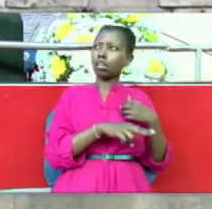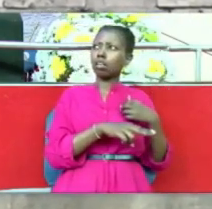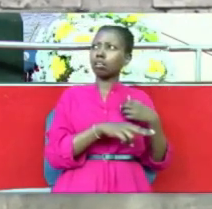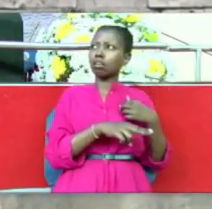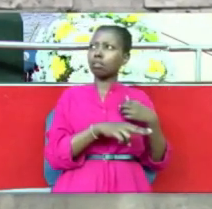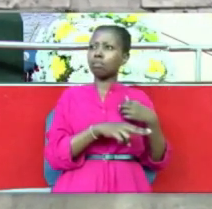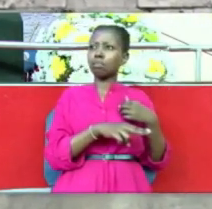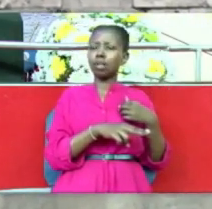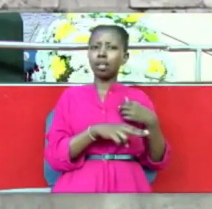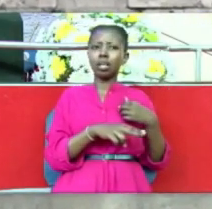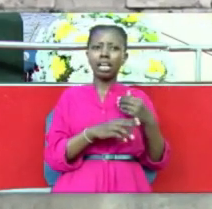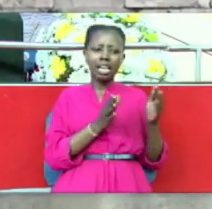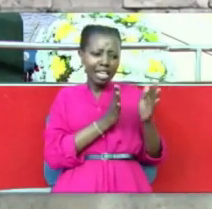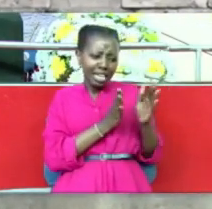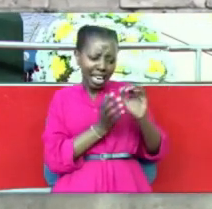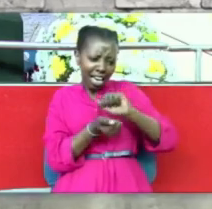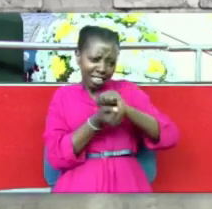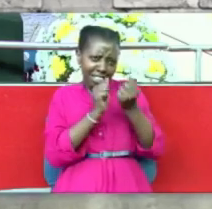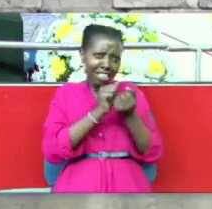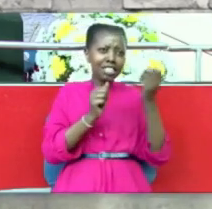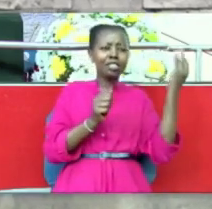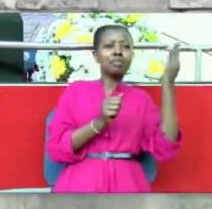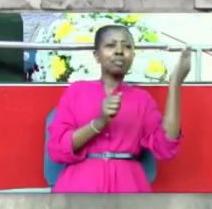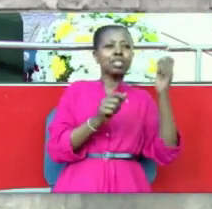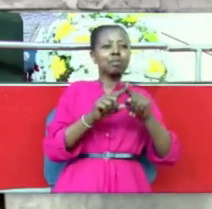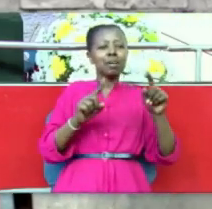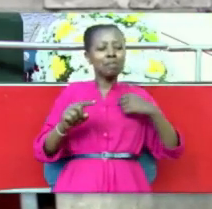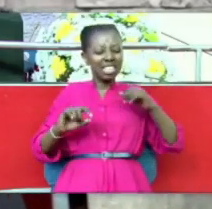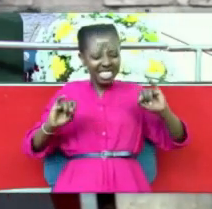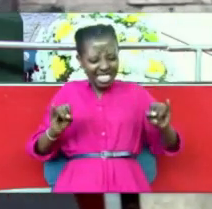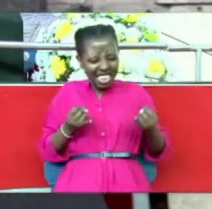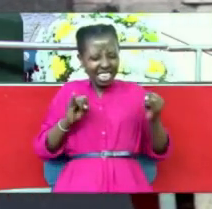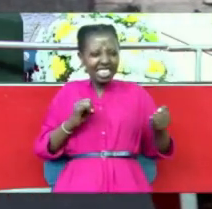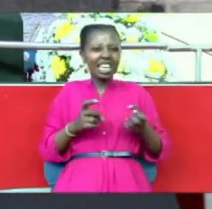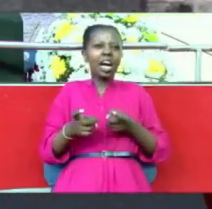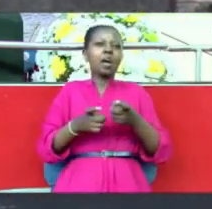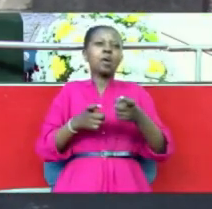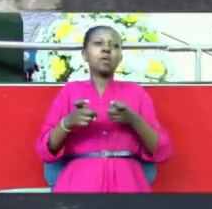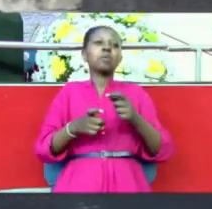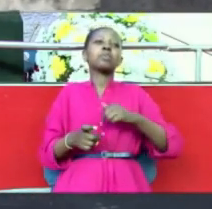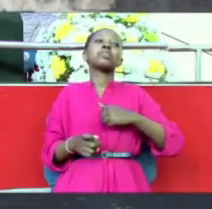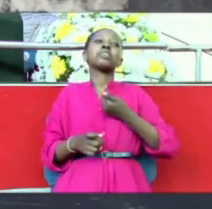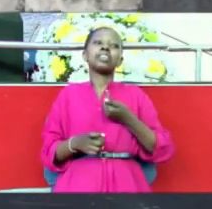I will be sharing, but I'm trying to control myself.